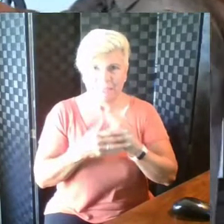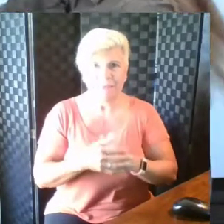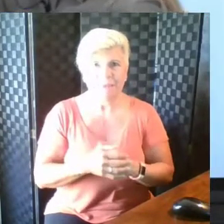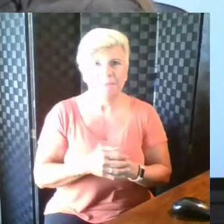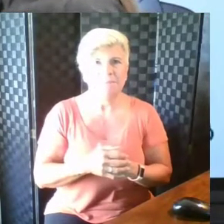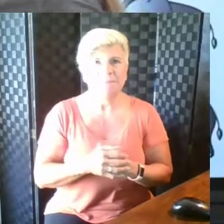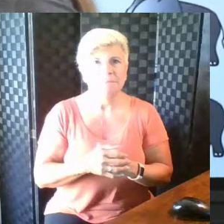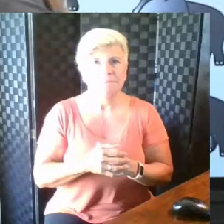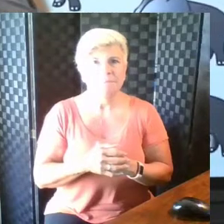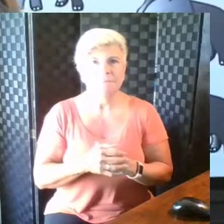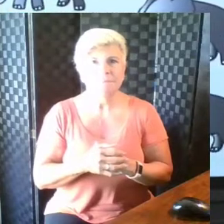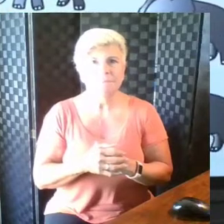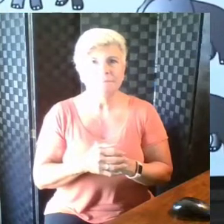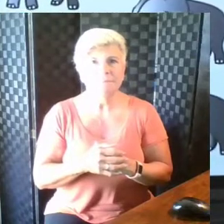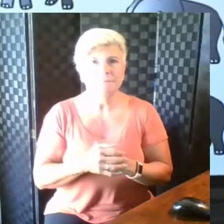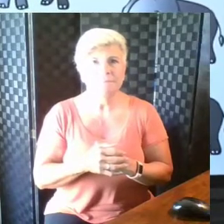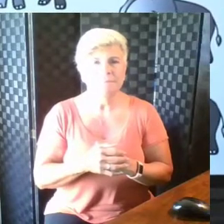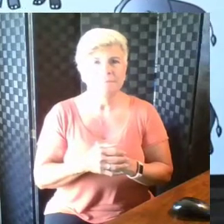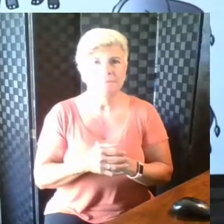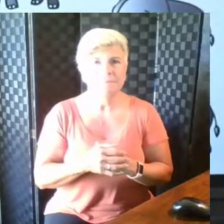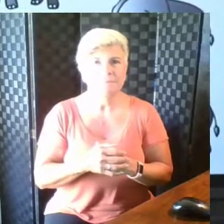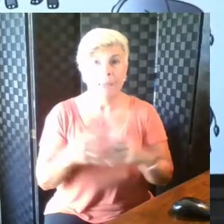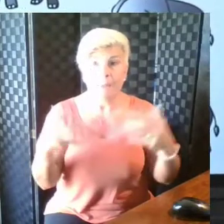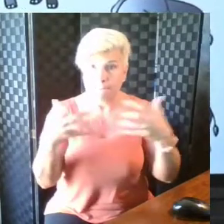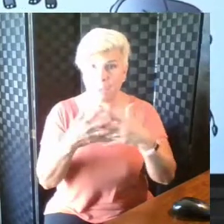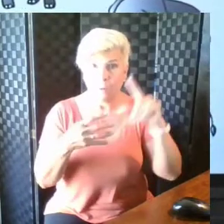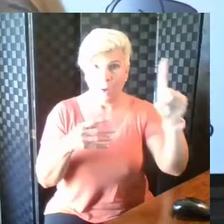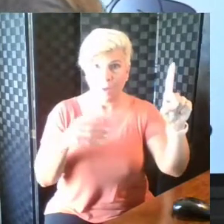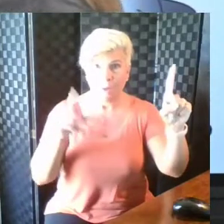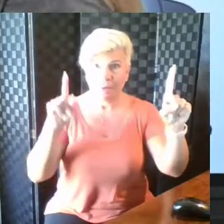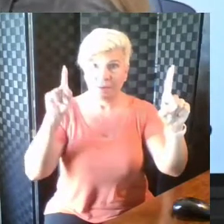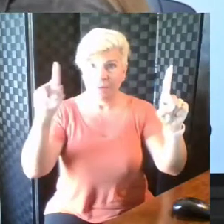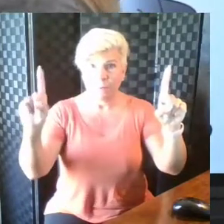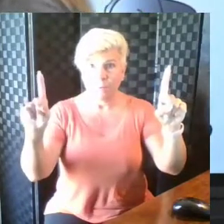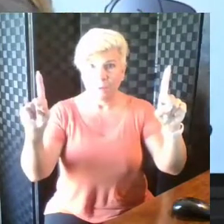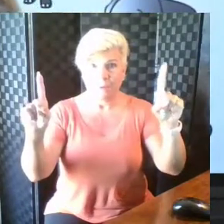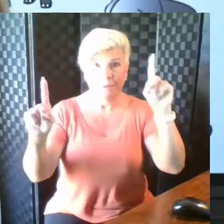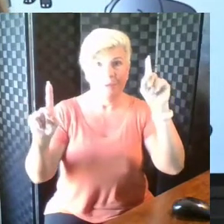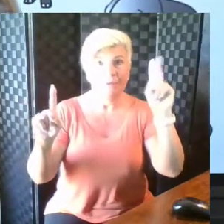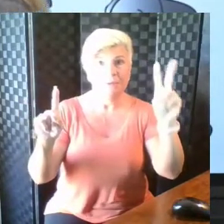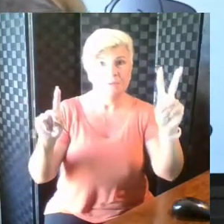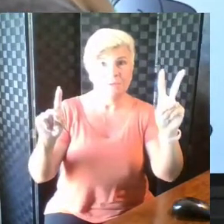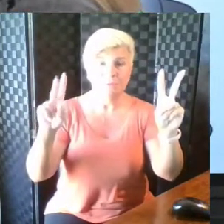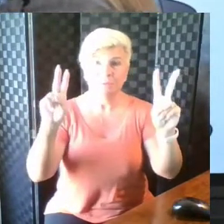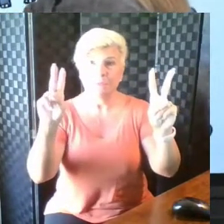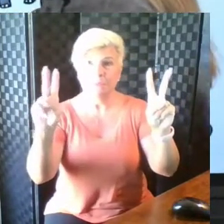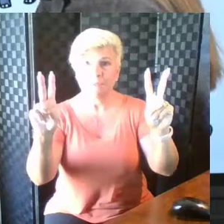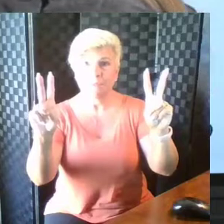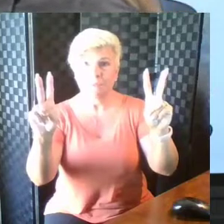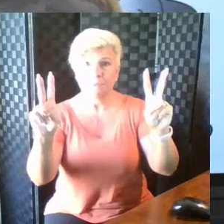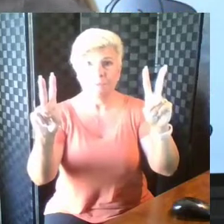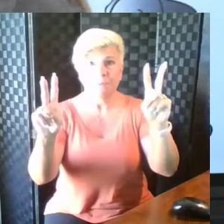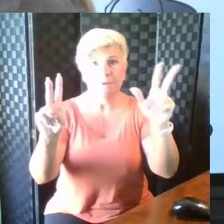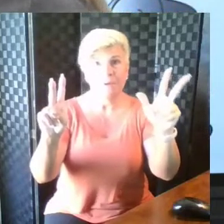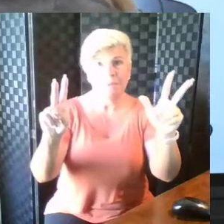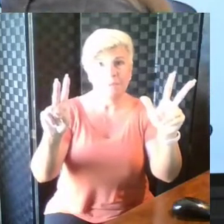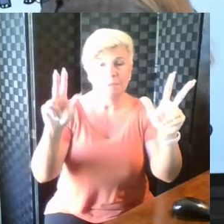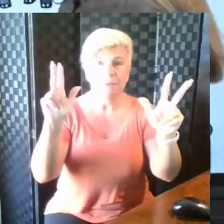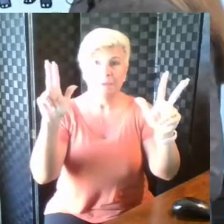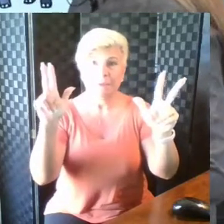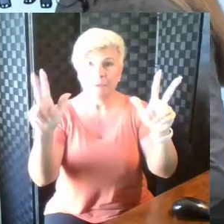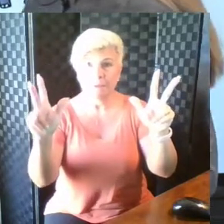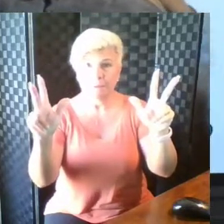Let's stick with red. Let's match them. 1, 1, 2, 2,